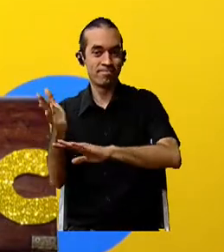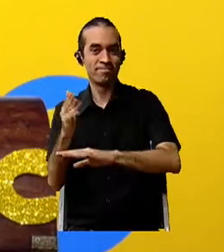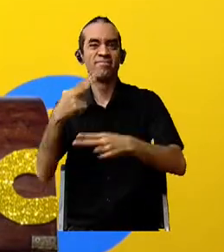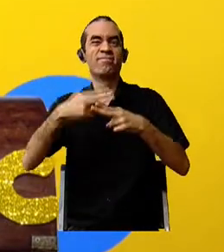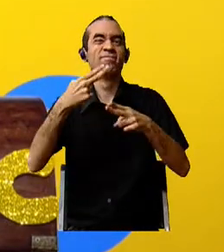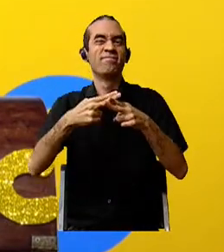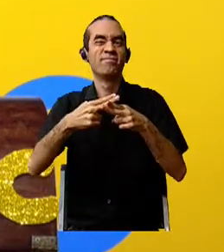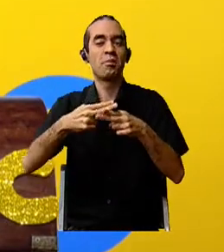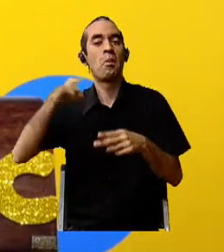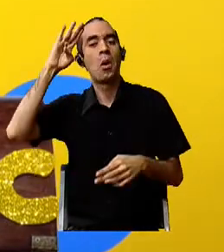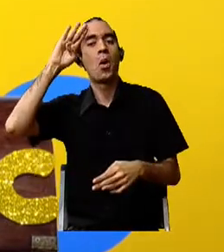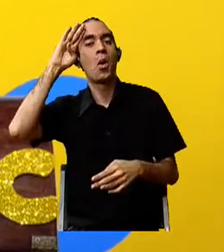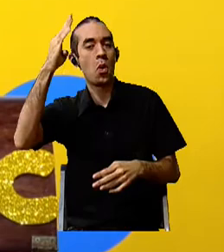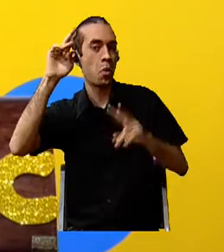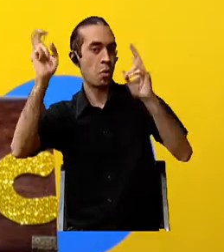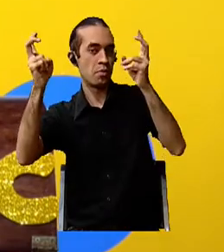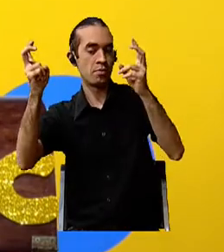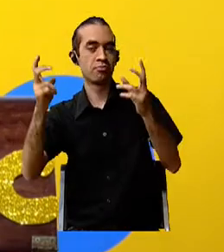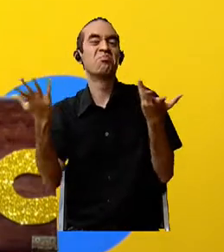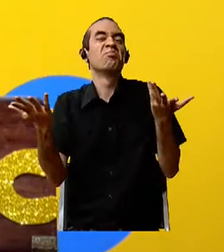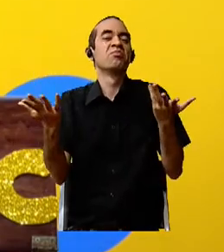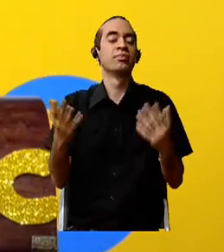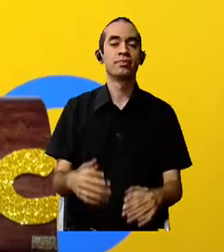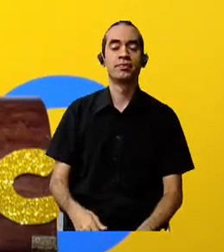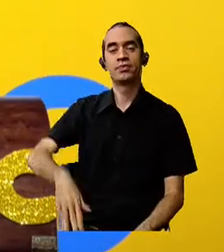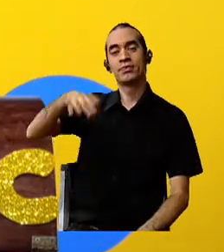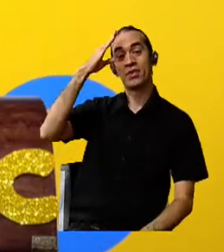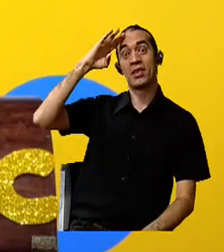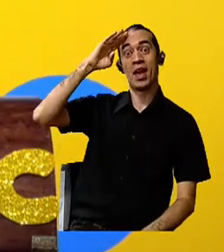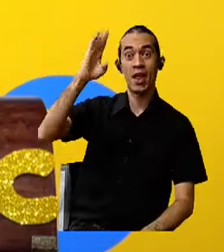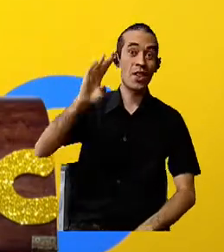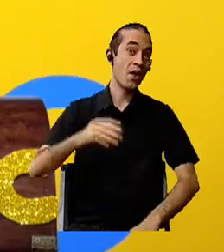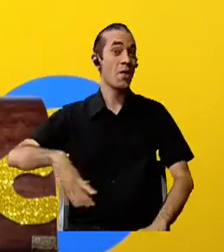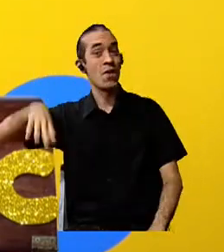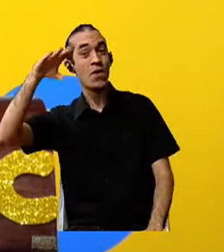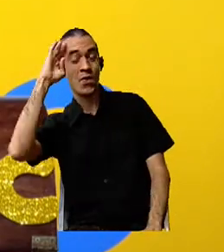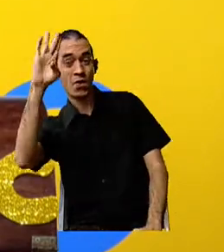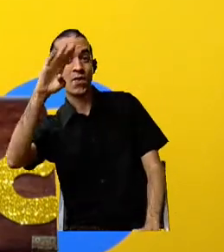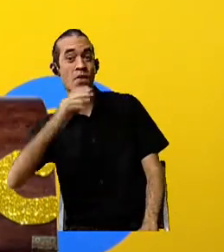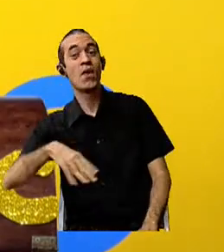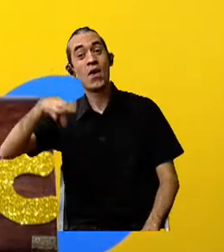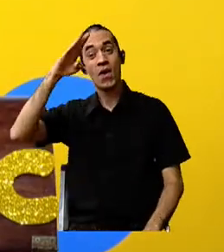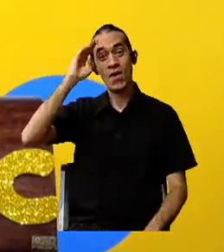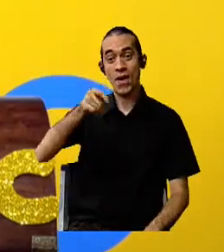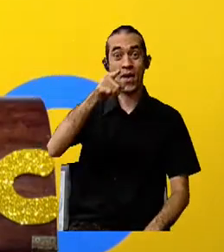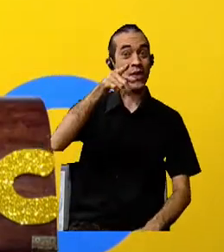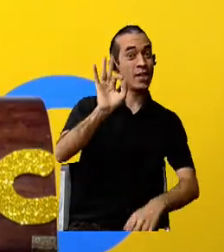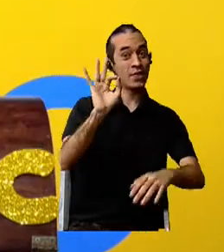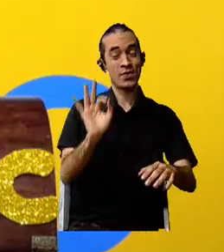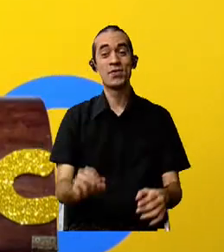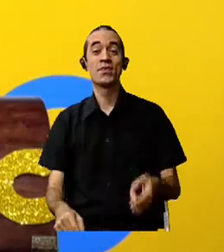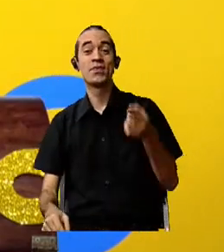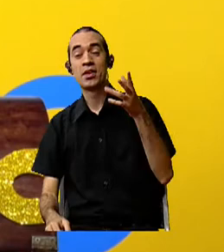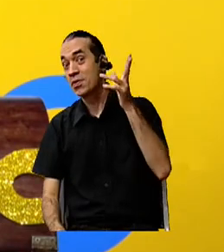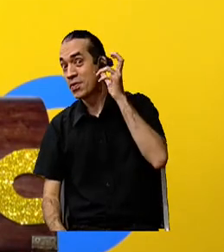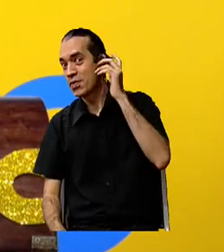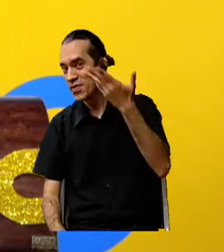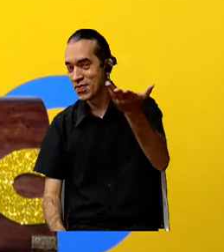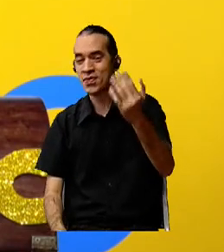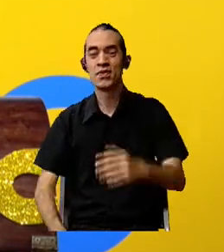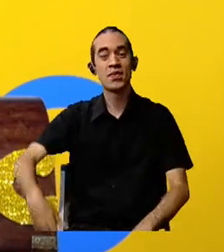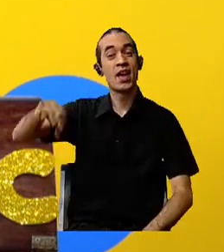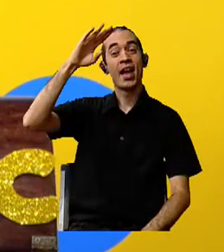called Hello, and it goes like, hello, hello, hello, how are you? Let's listen to it.